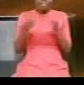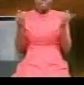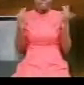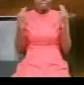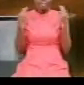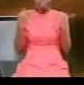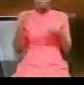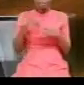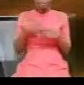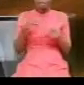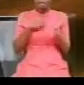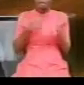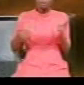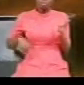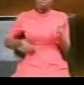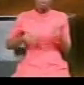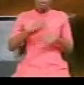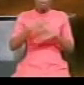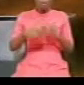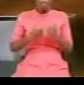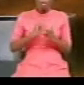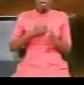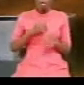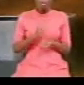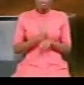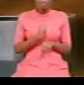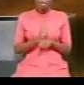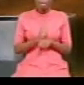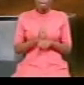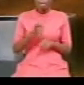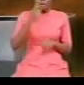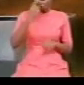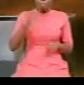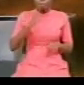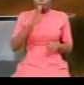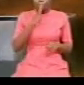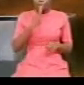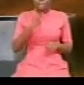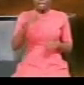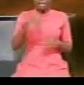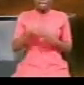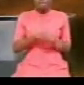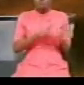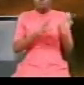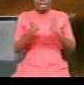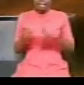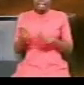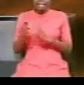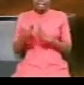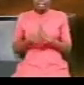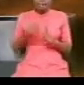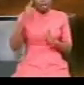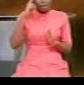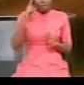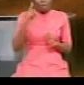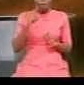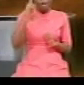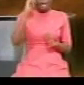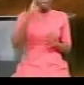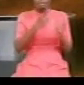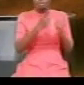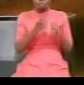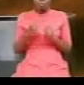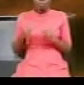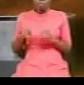vain in the Lord. All our endeavors must be in readiness for his